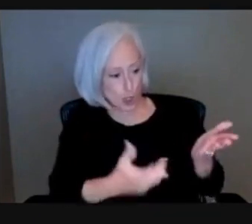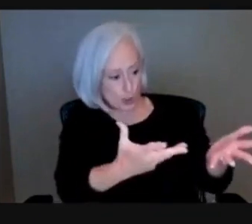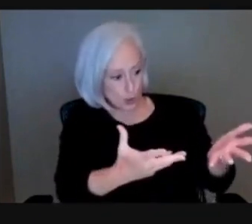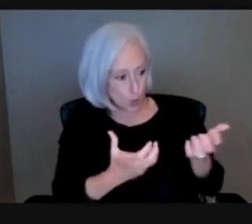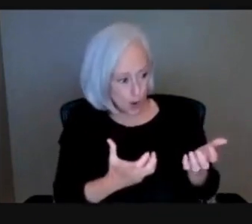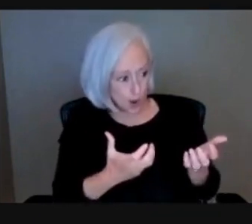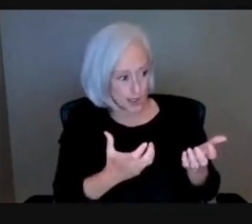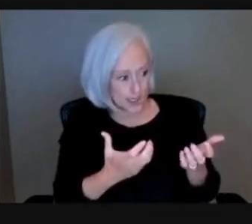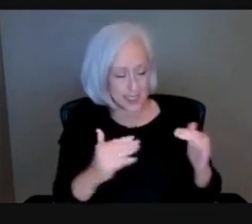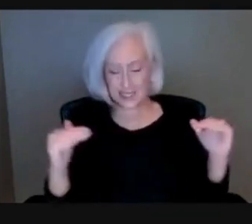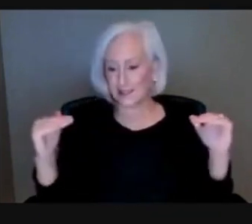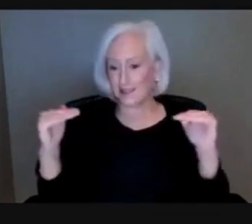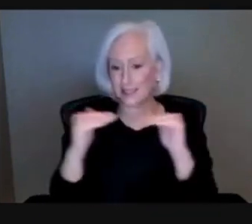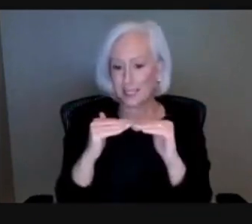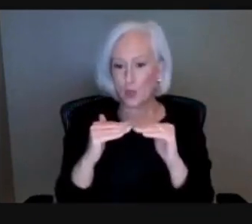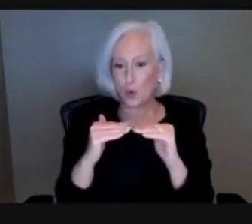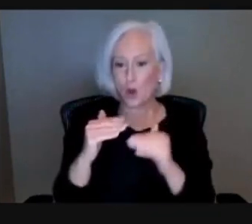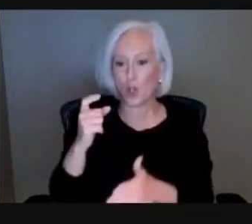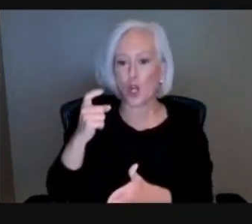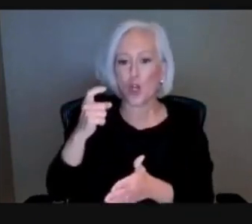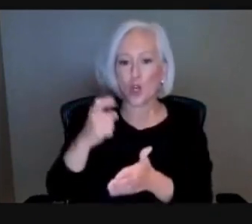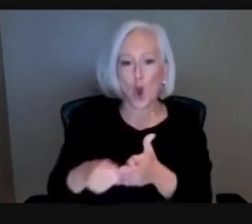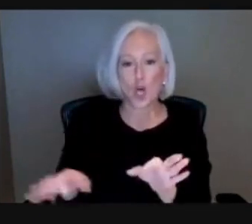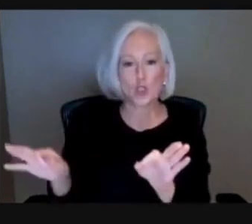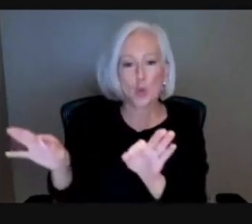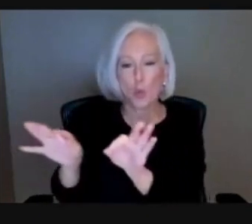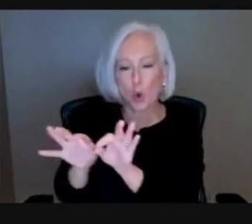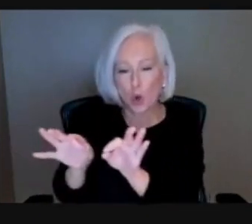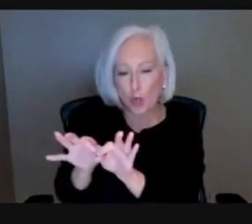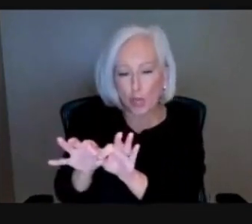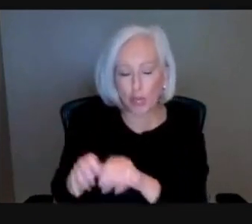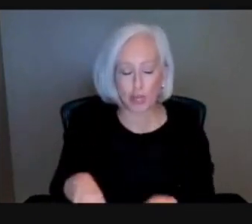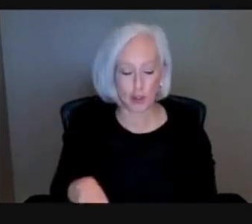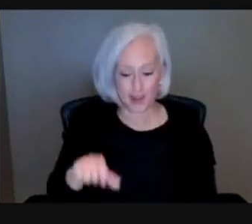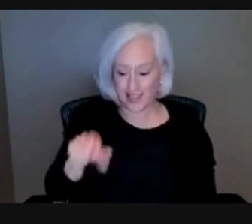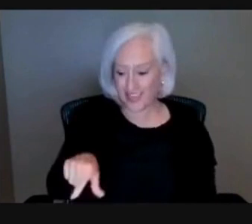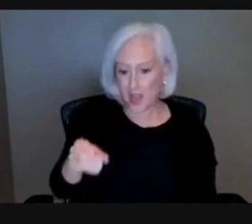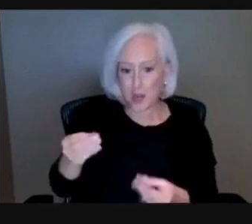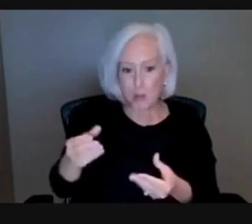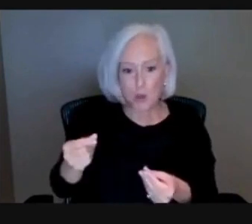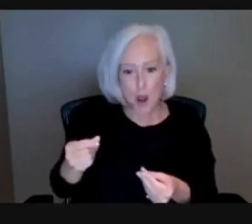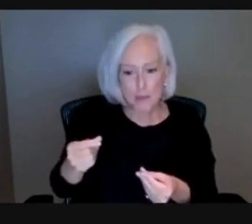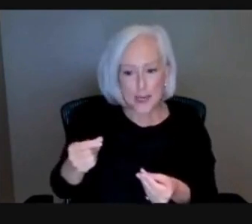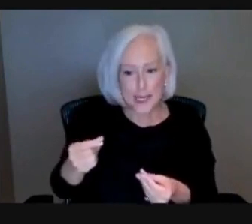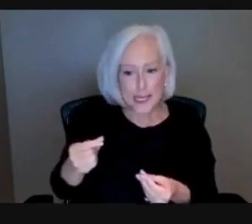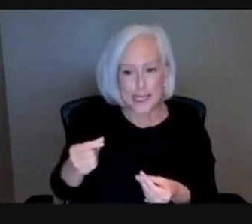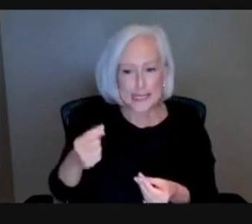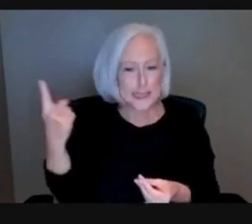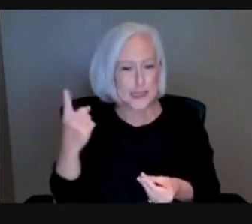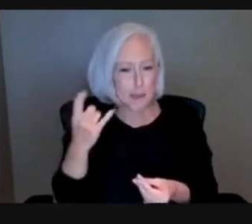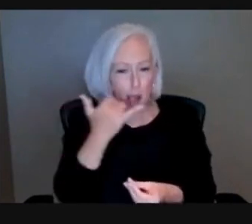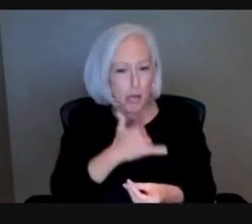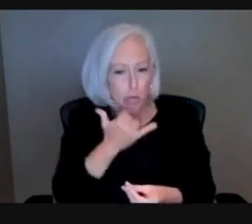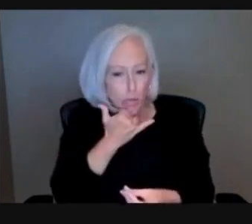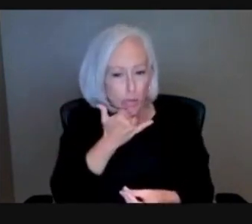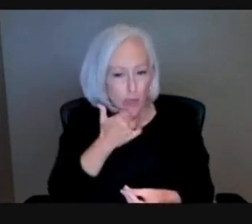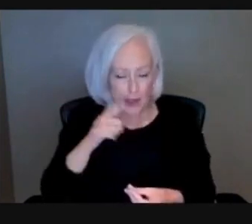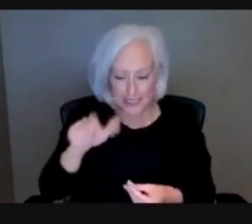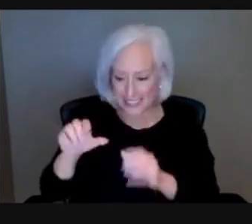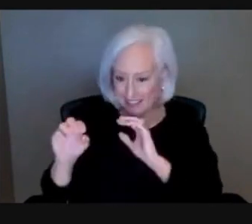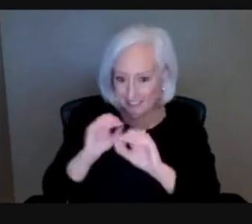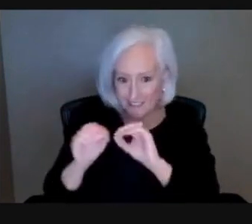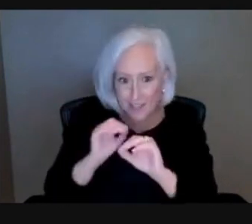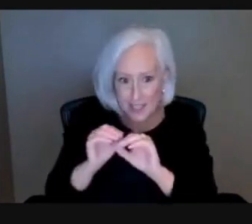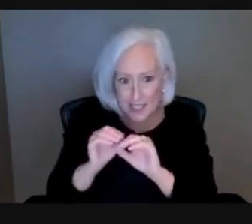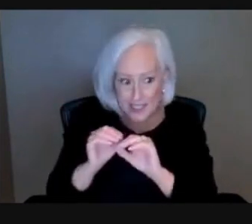that? Are there anything's wrong with the property? Like, do you need to get something fixed, or is the person selling it to